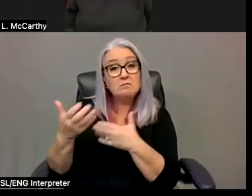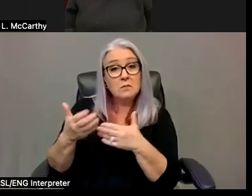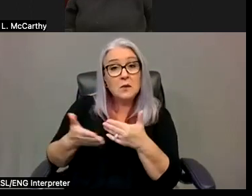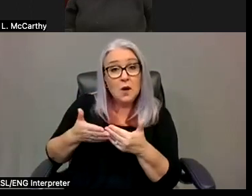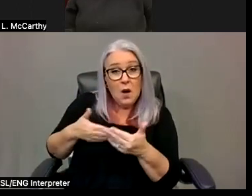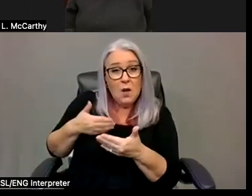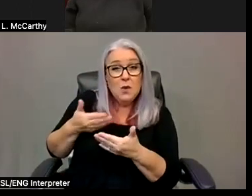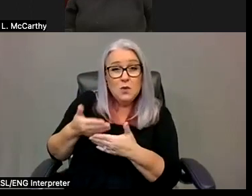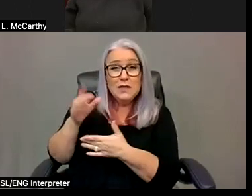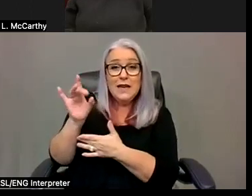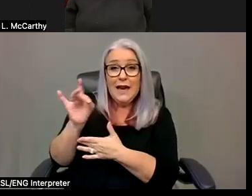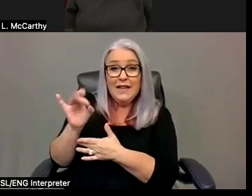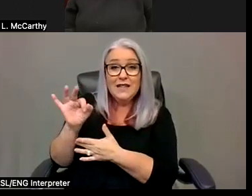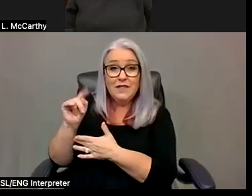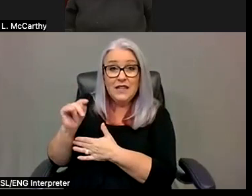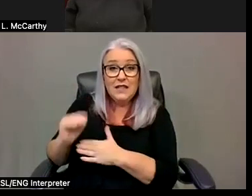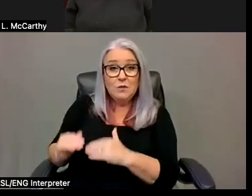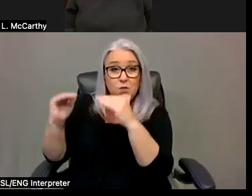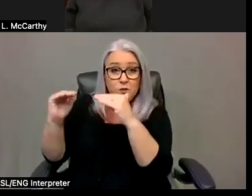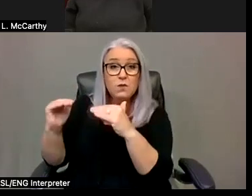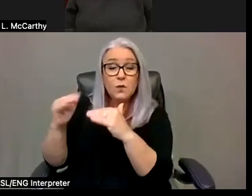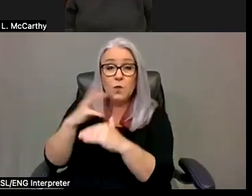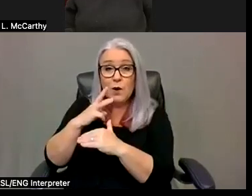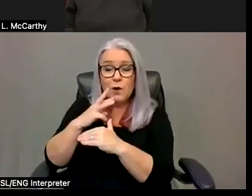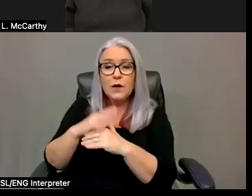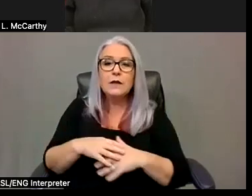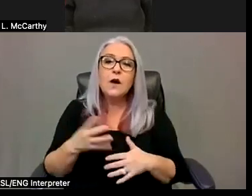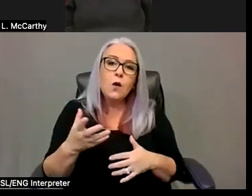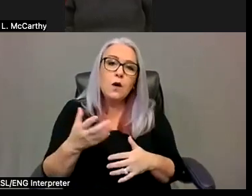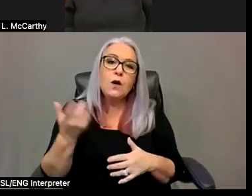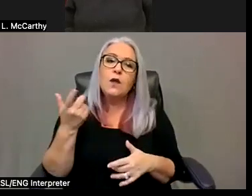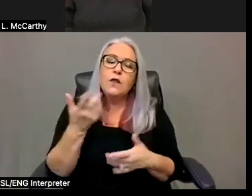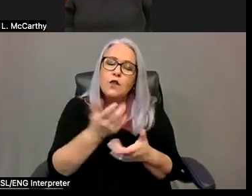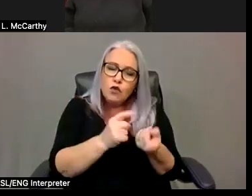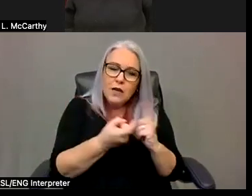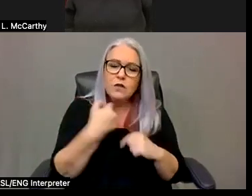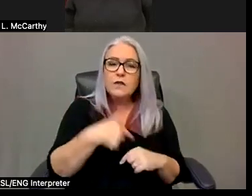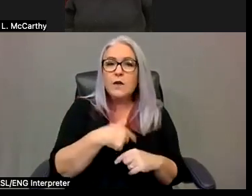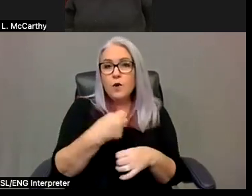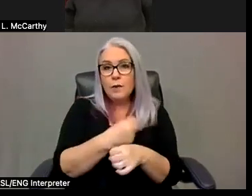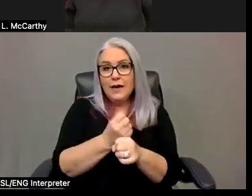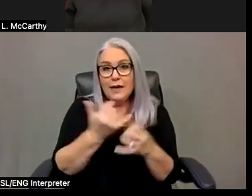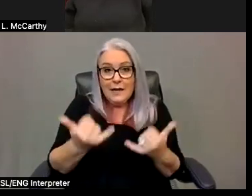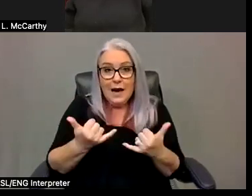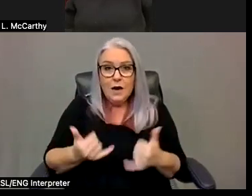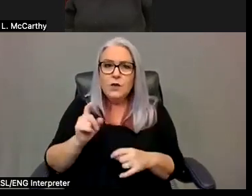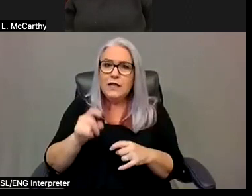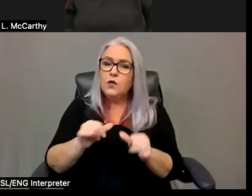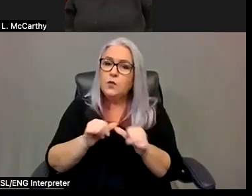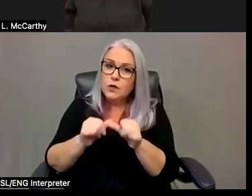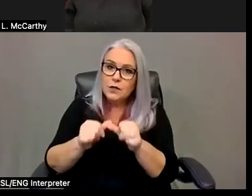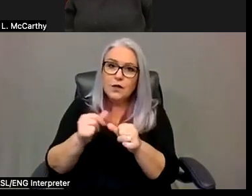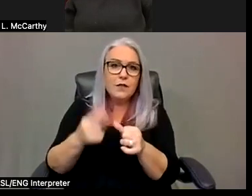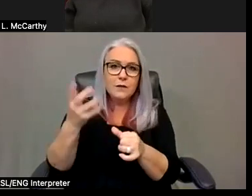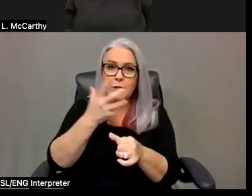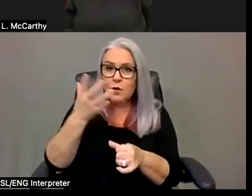of investments we make now, exactly as Becky said, have to really preserve this wonderful institution that's been